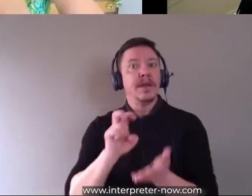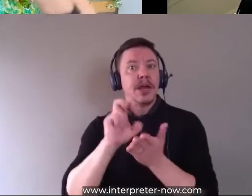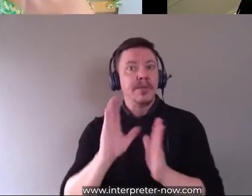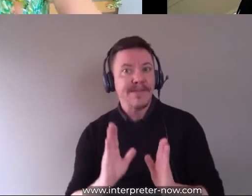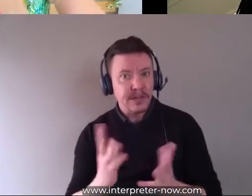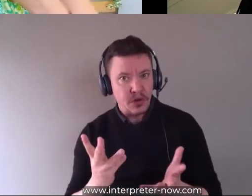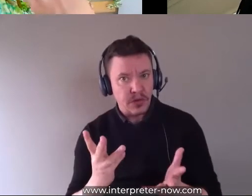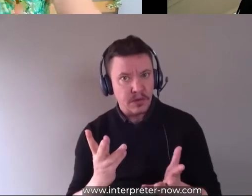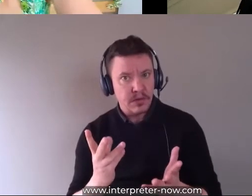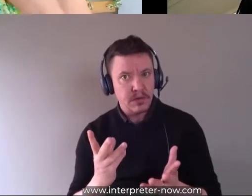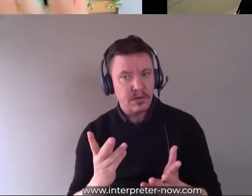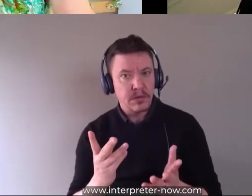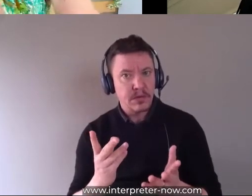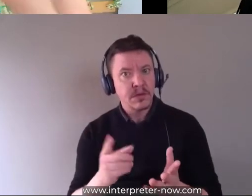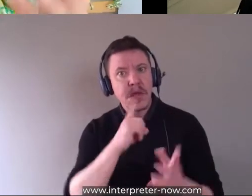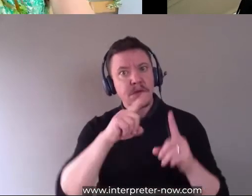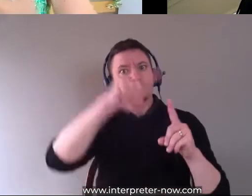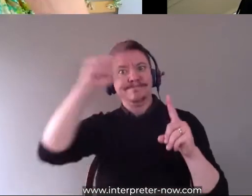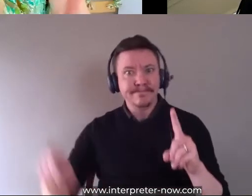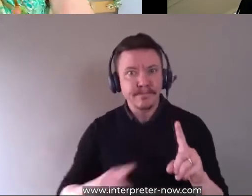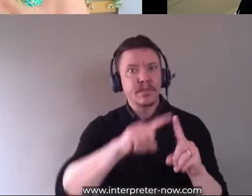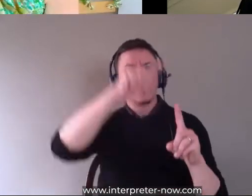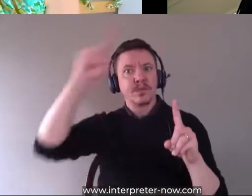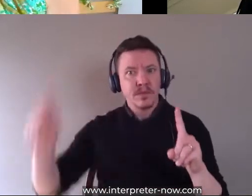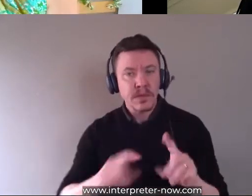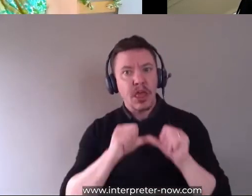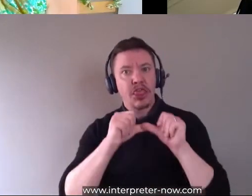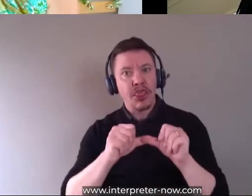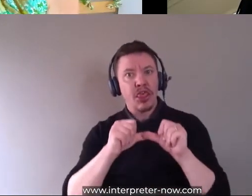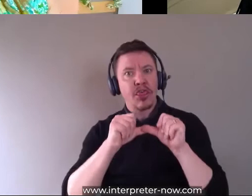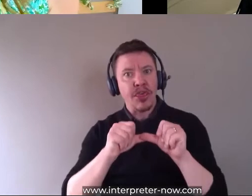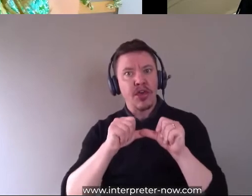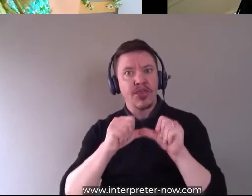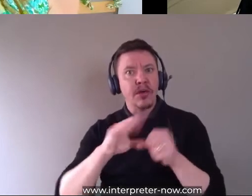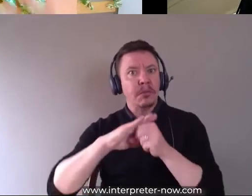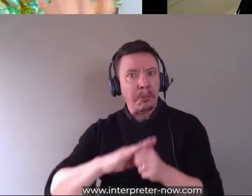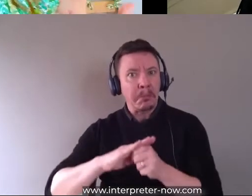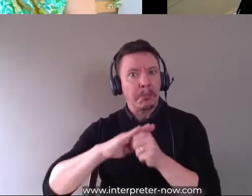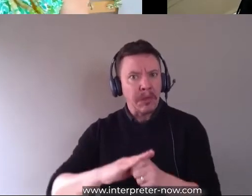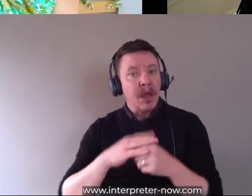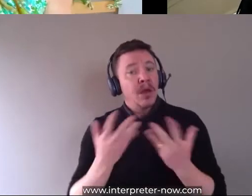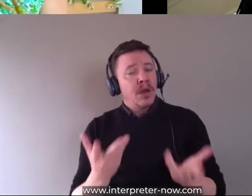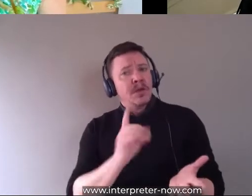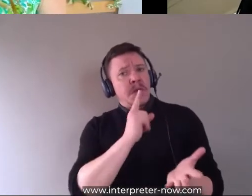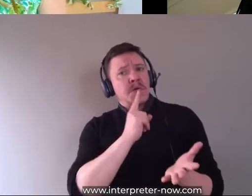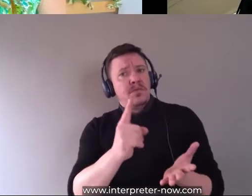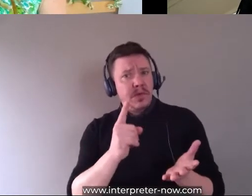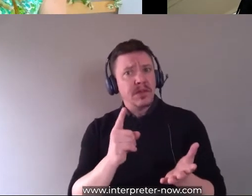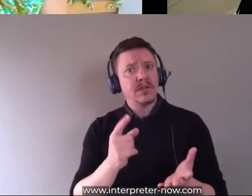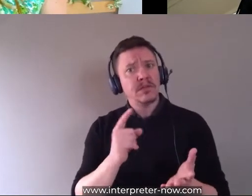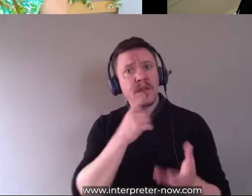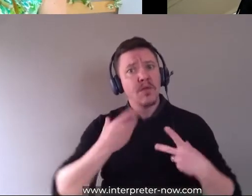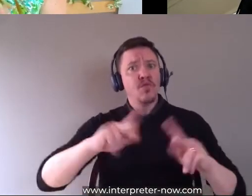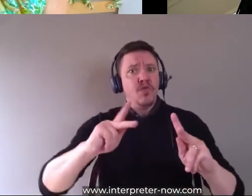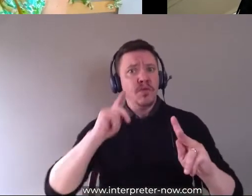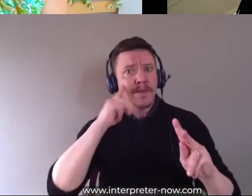it completely perpetuates that system. And so there's a lot of room for disruption and a lot of ways